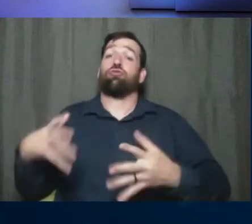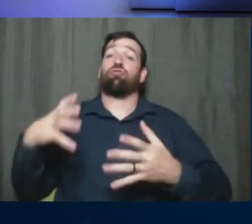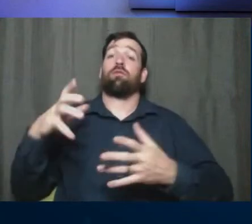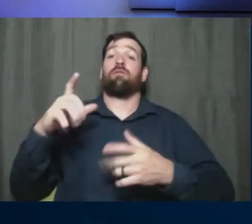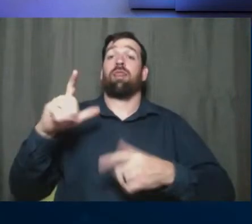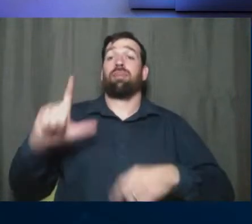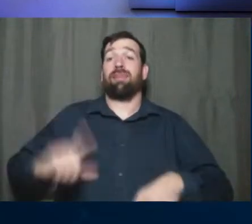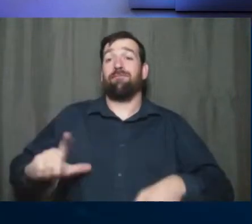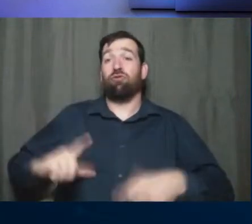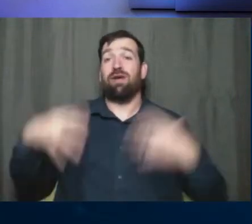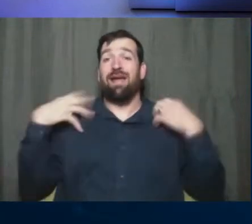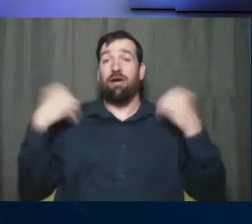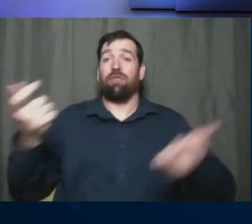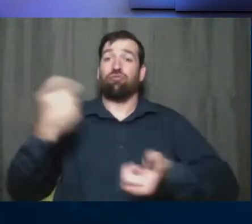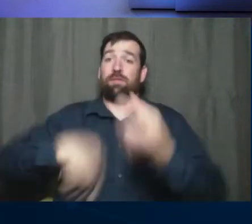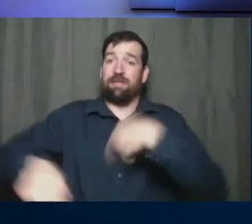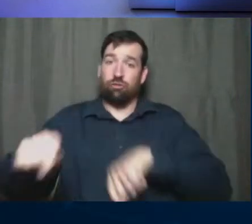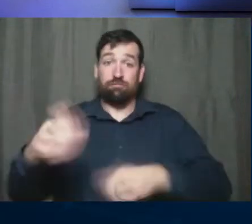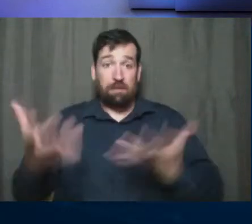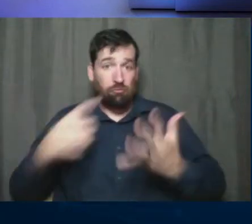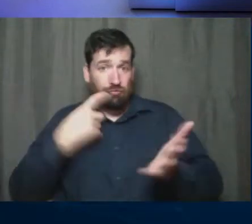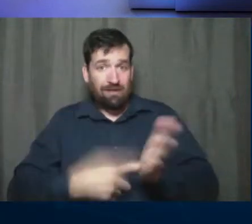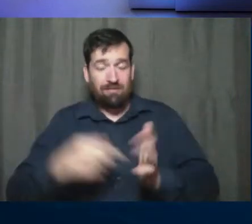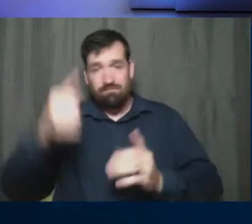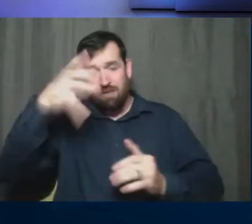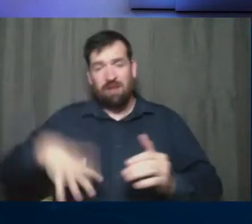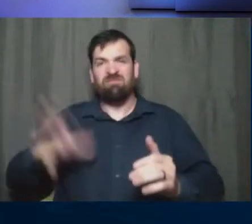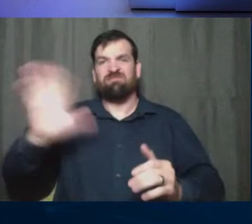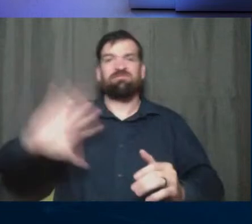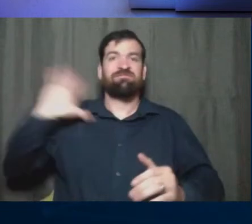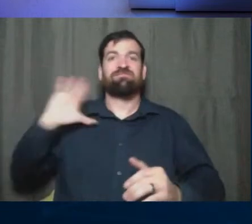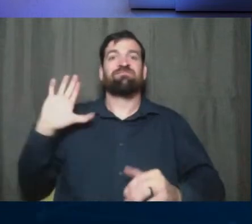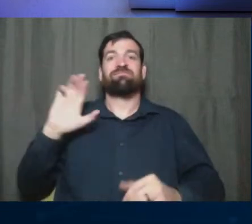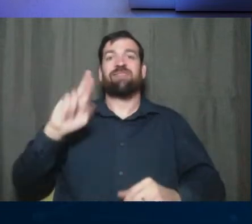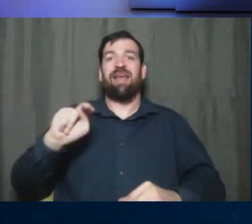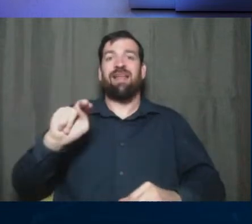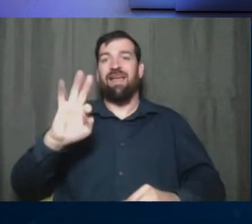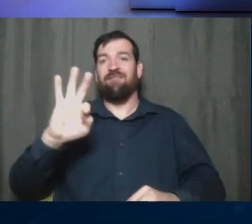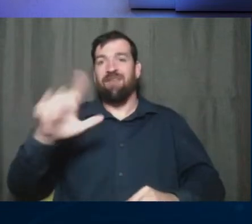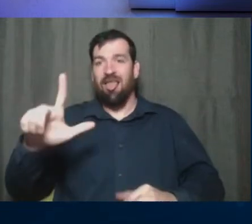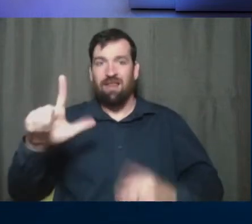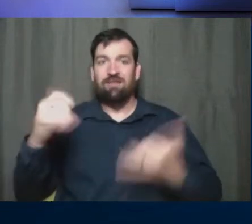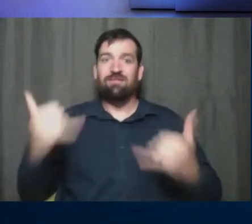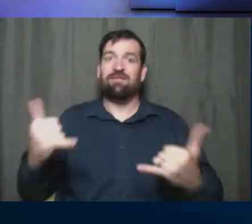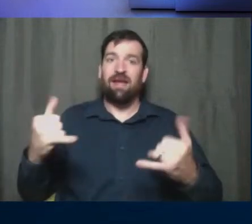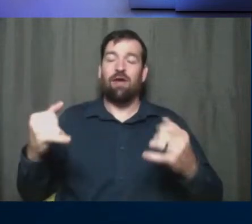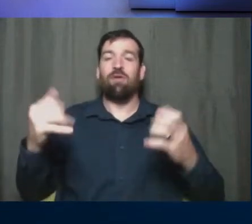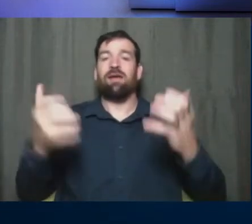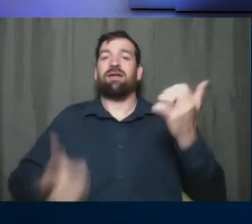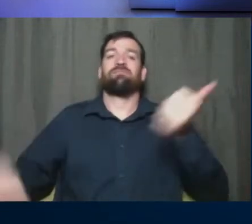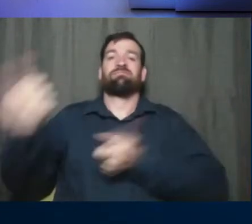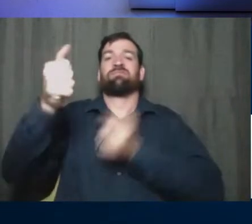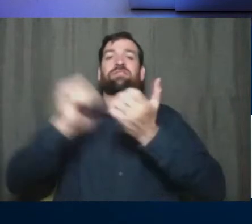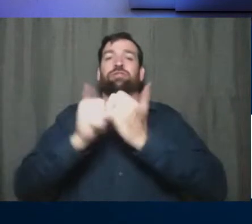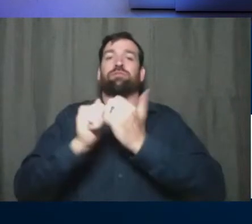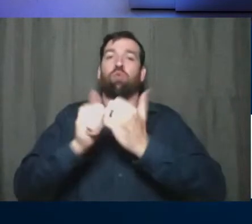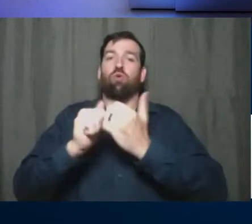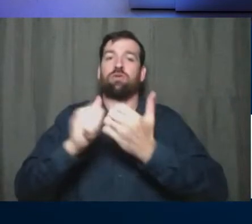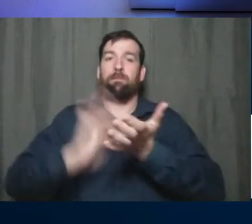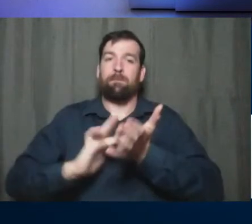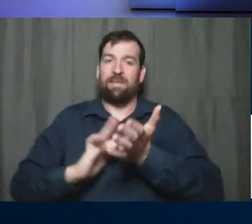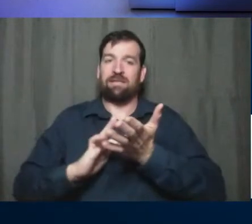And you might recognize this man. He is former NFL star and now Strength and Athletic Development Supervisor over at the Sports Medicine and Performance Center in Overland